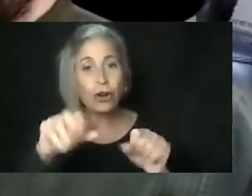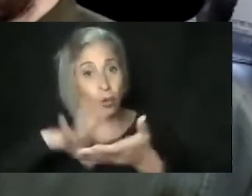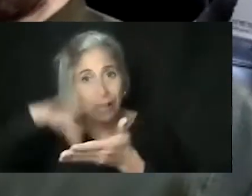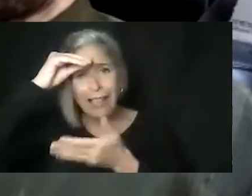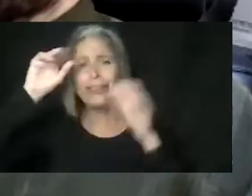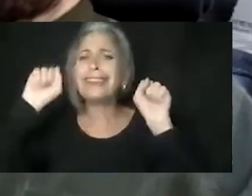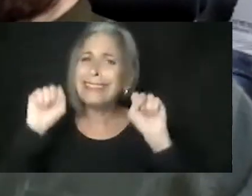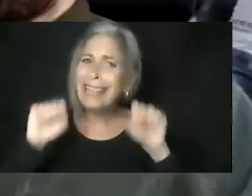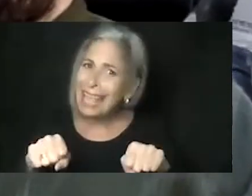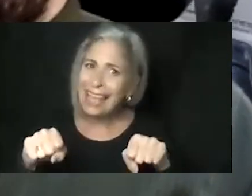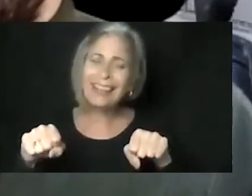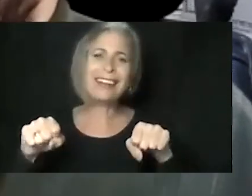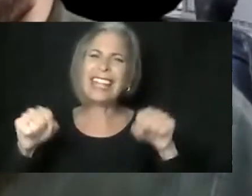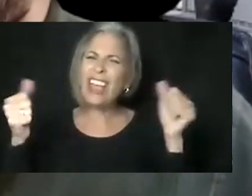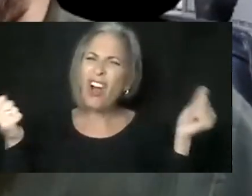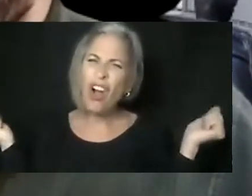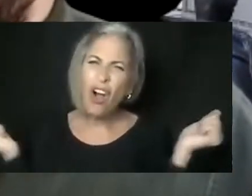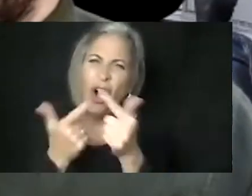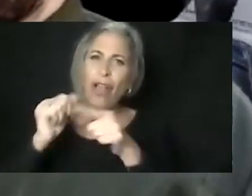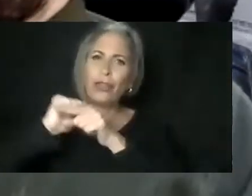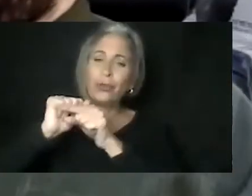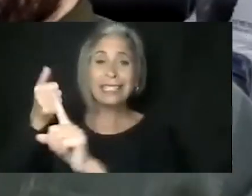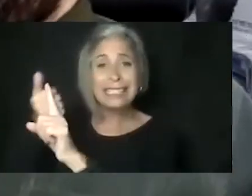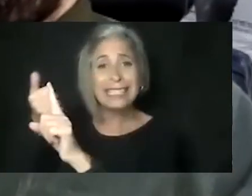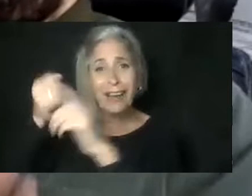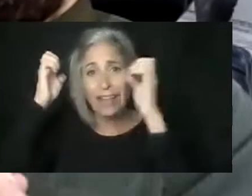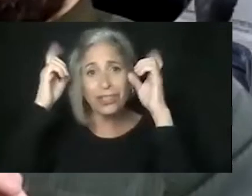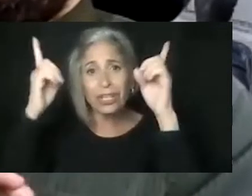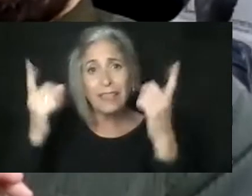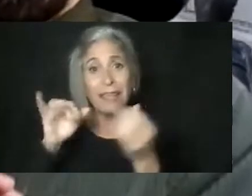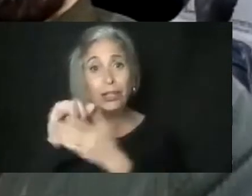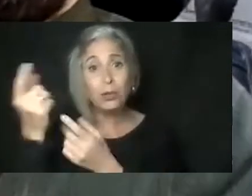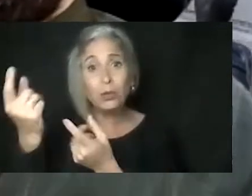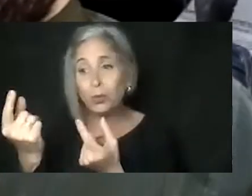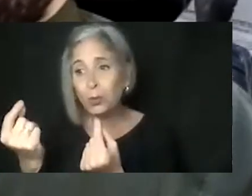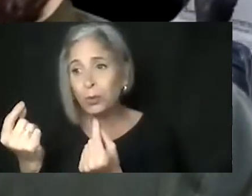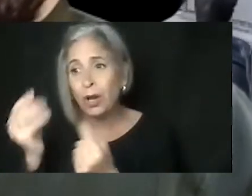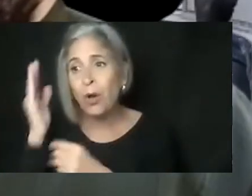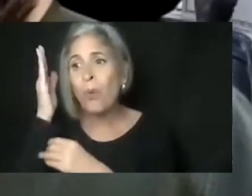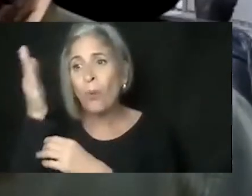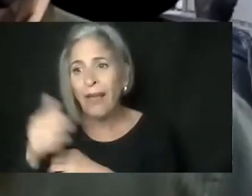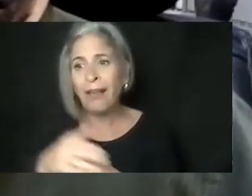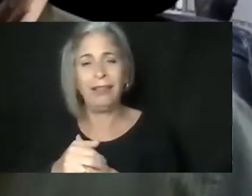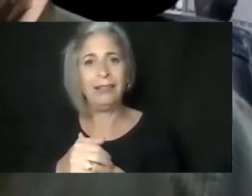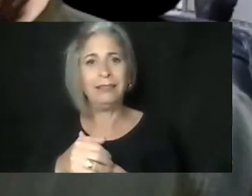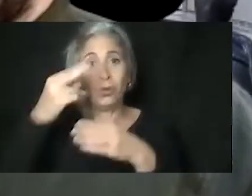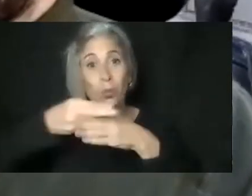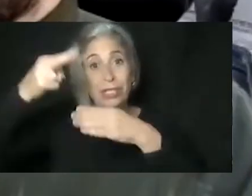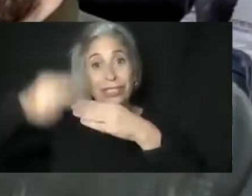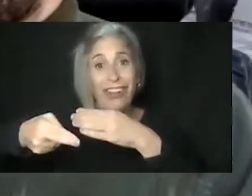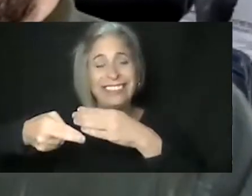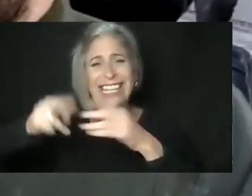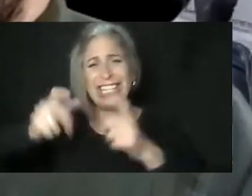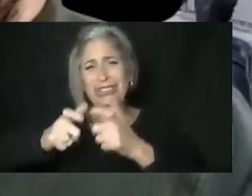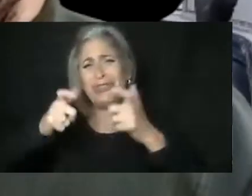And every bit of training and of self-education that you do will result in an